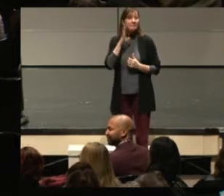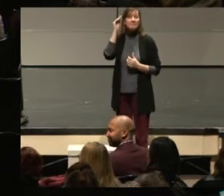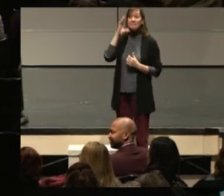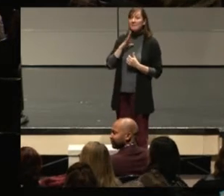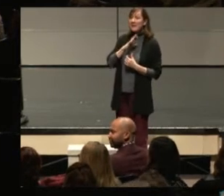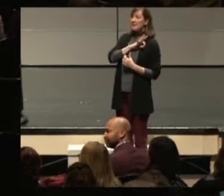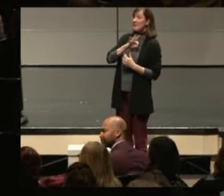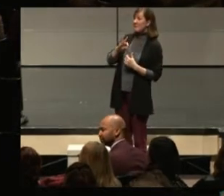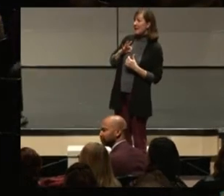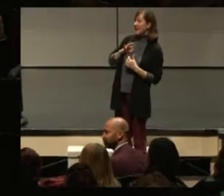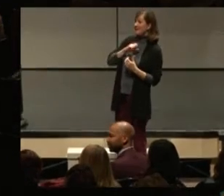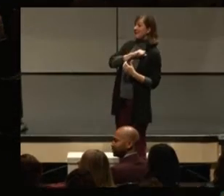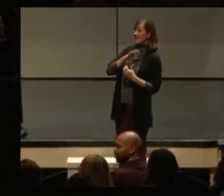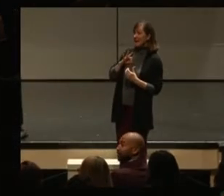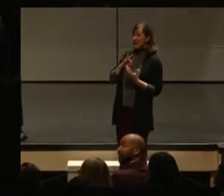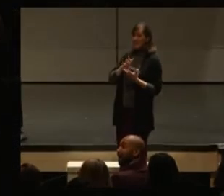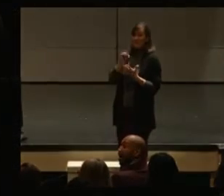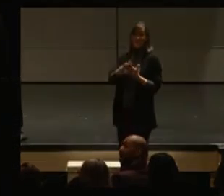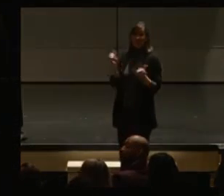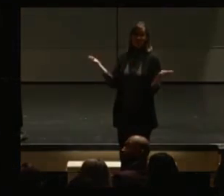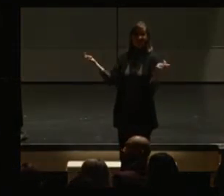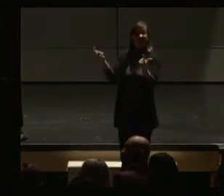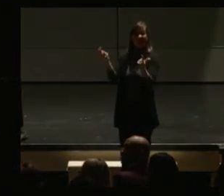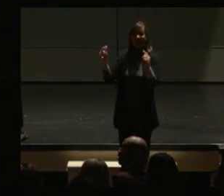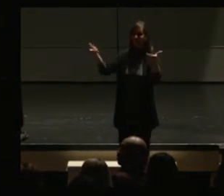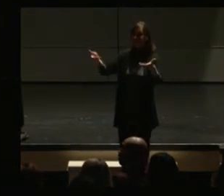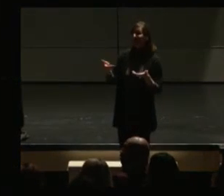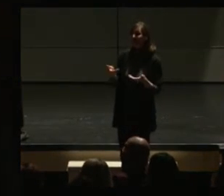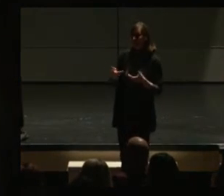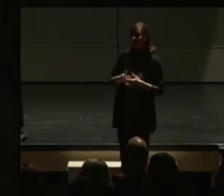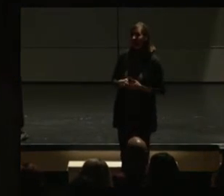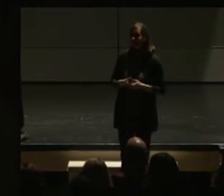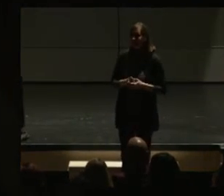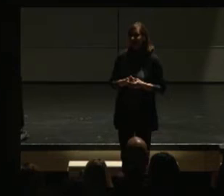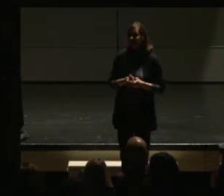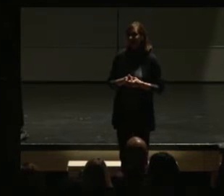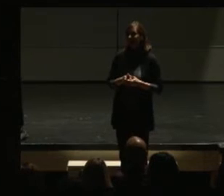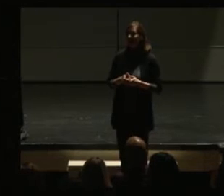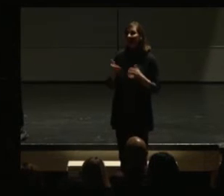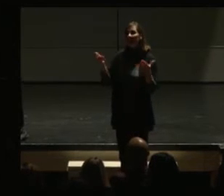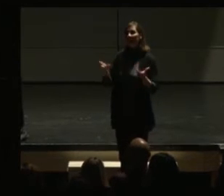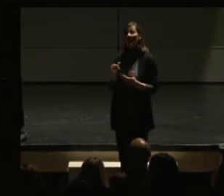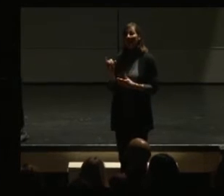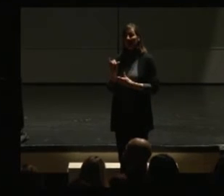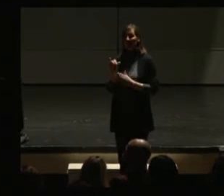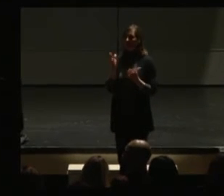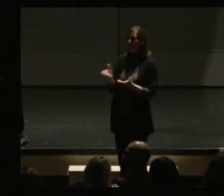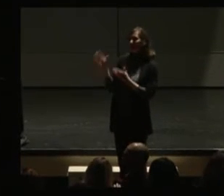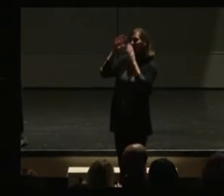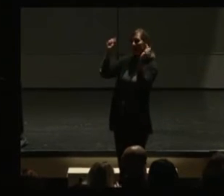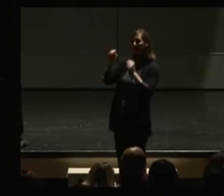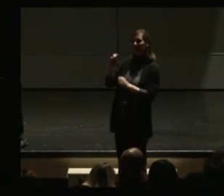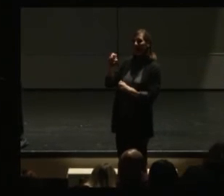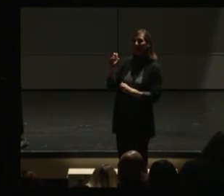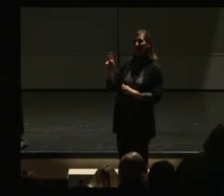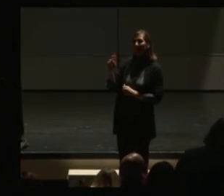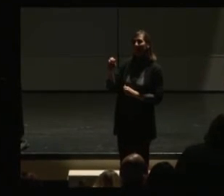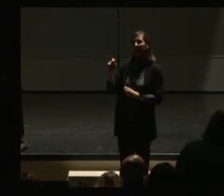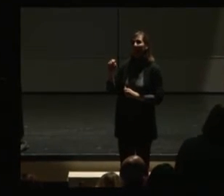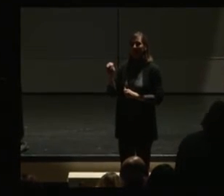staff and students and others, I'd like to welcome you to this time, and I would like to welcome at this time Chancellor Mark Mone to give the plenary